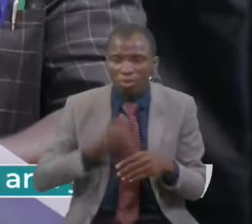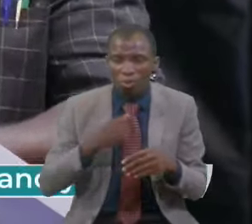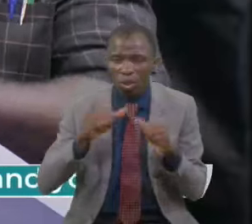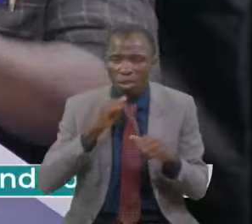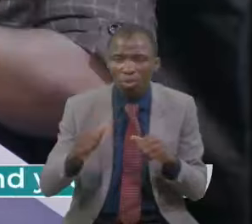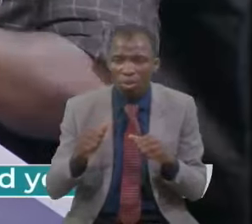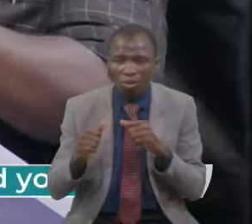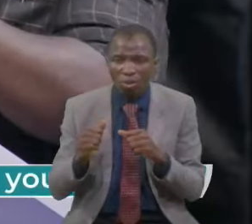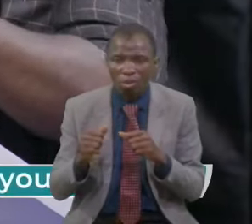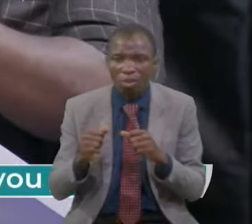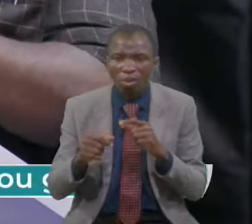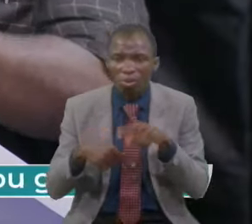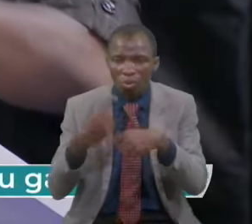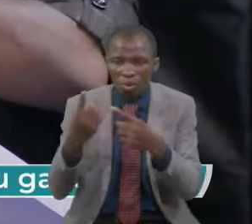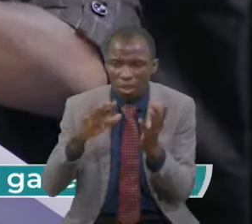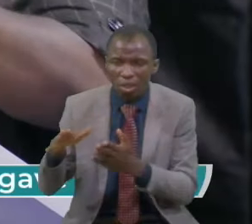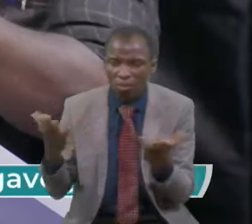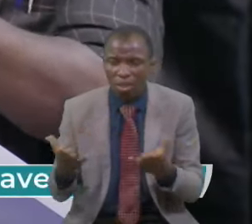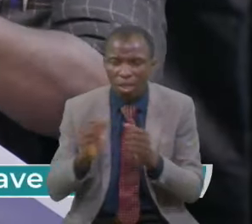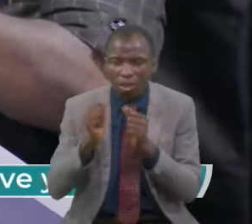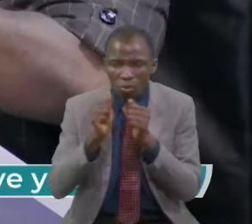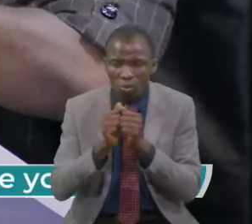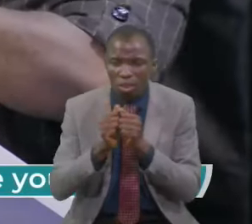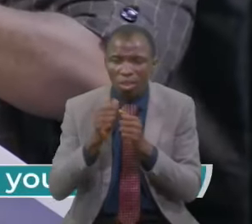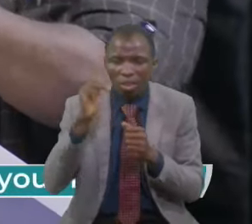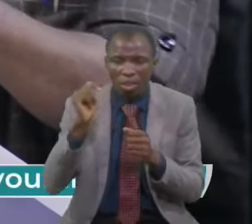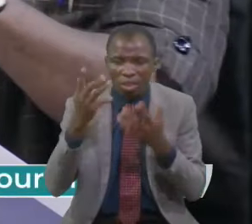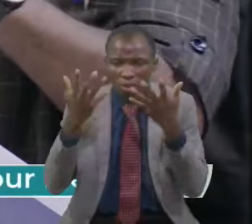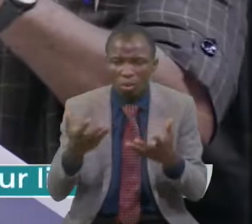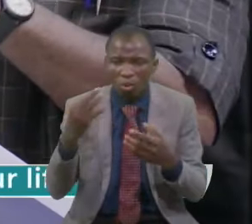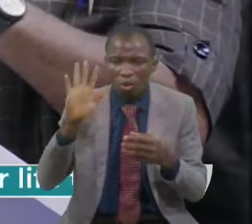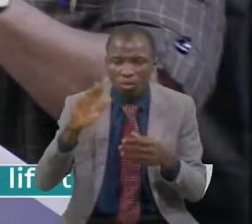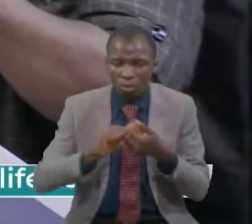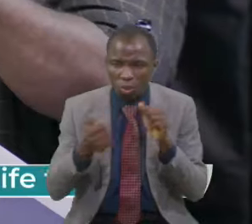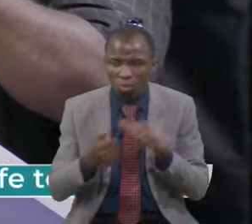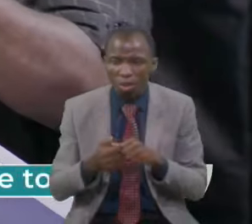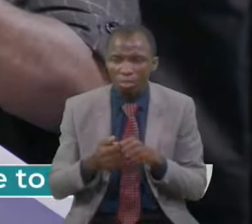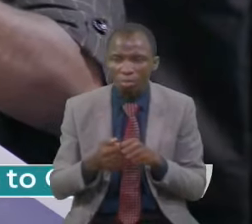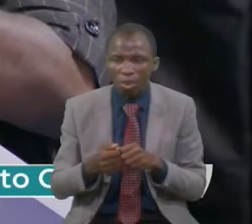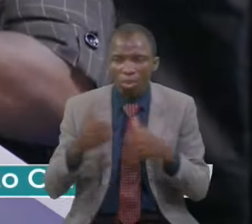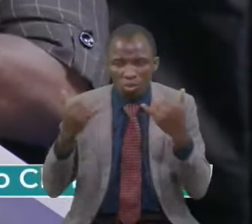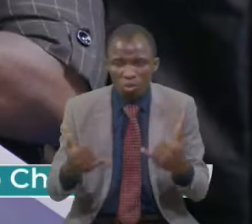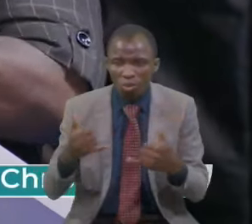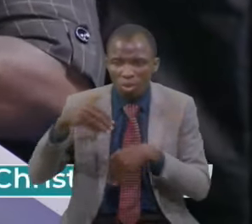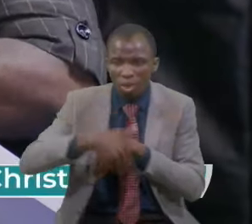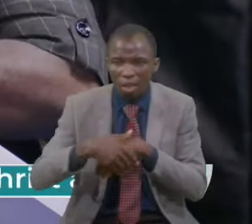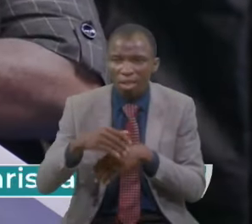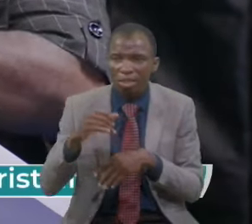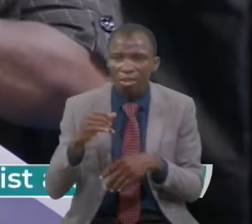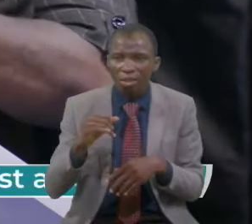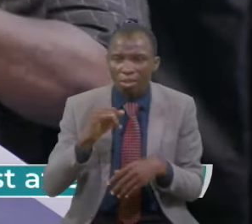problem. Every problem will terminate here tonight. Tonight is a termination